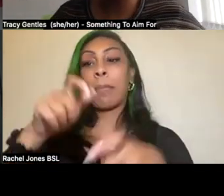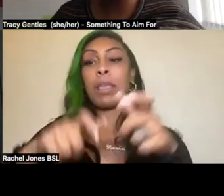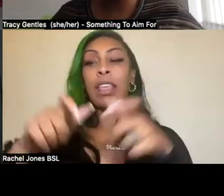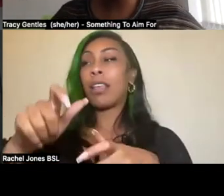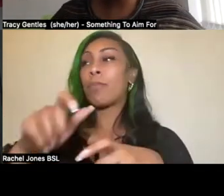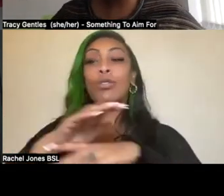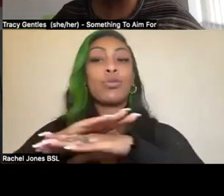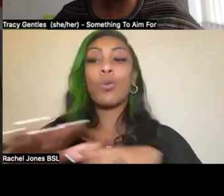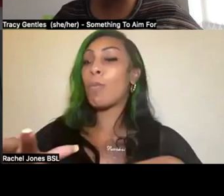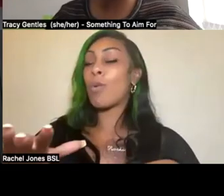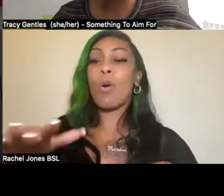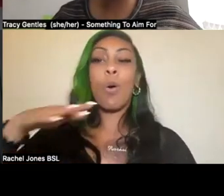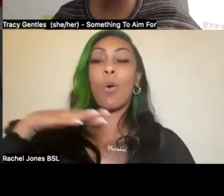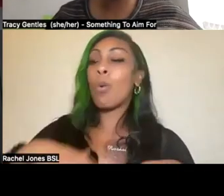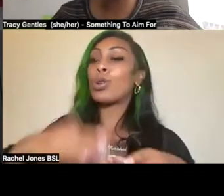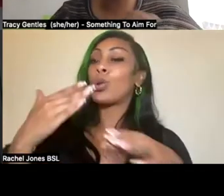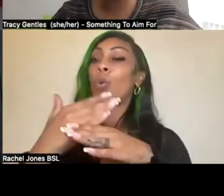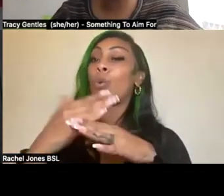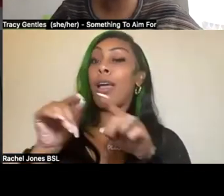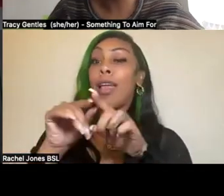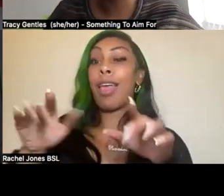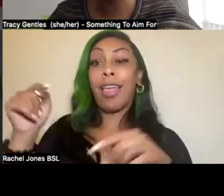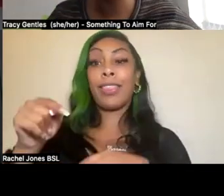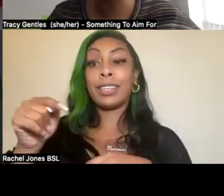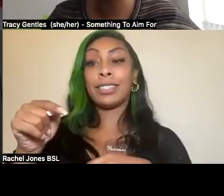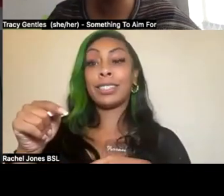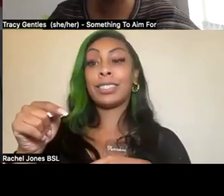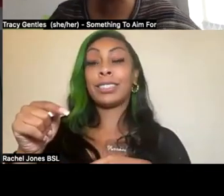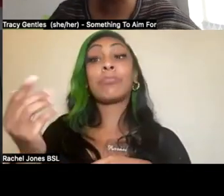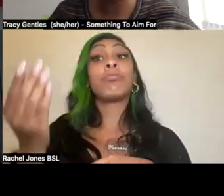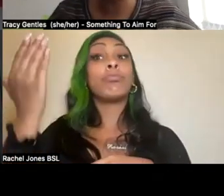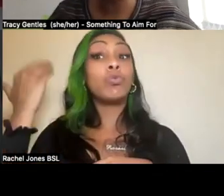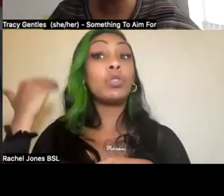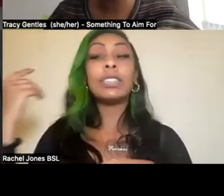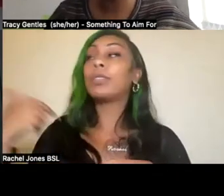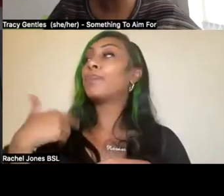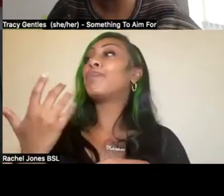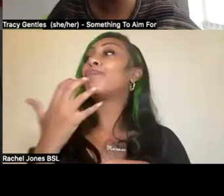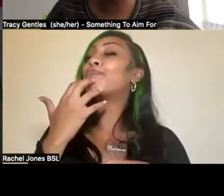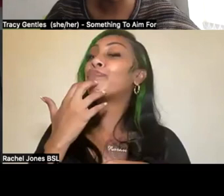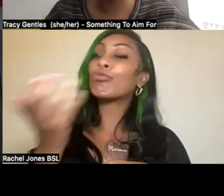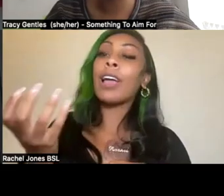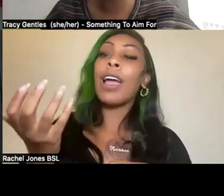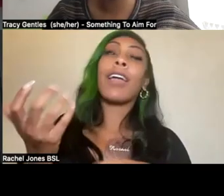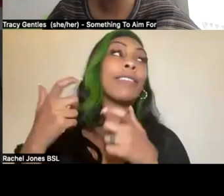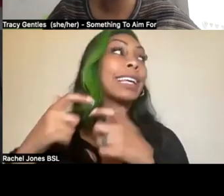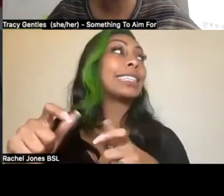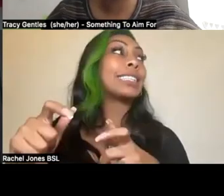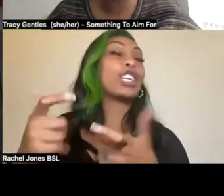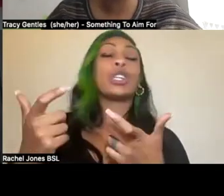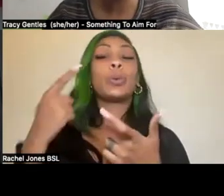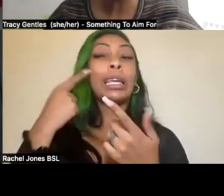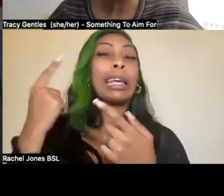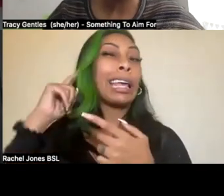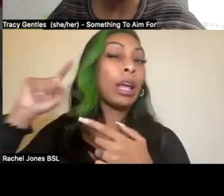to work in these conditions. And previously we have actually continued to work. I mean, we're all still here and it is very, very